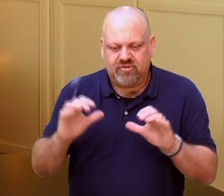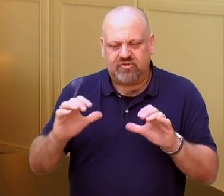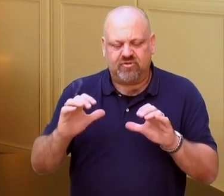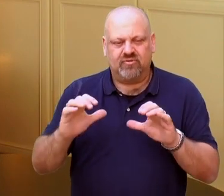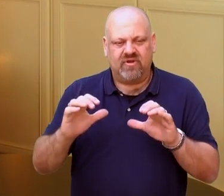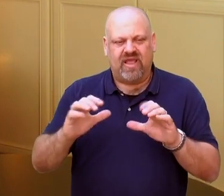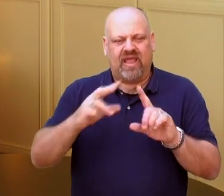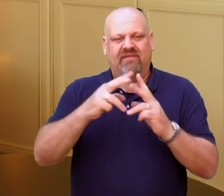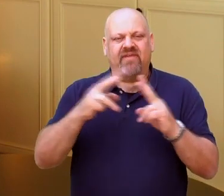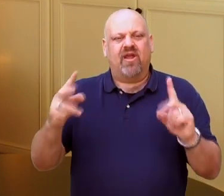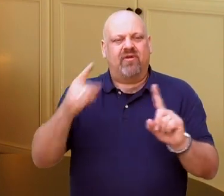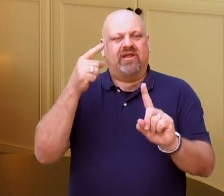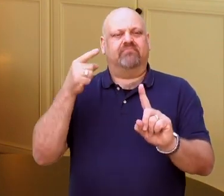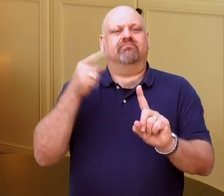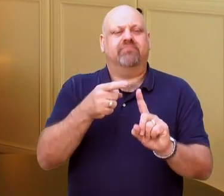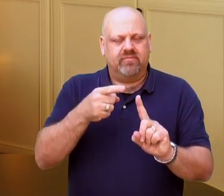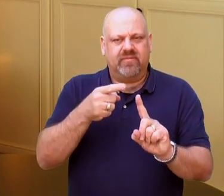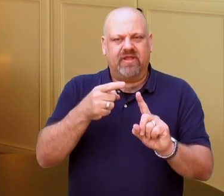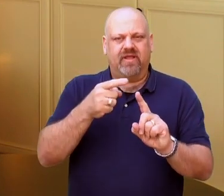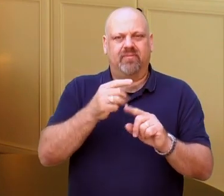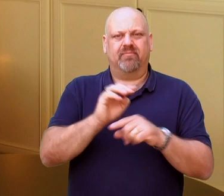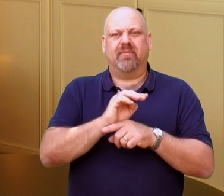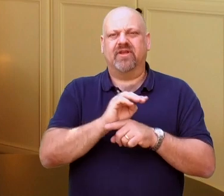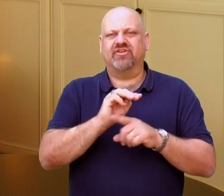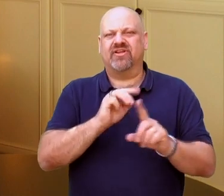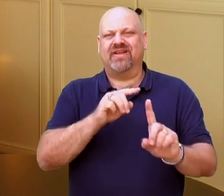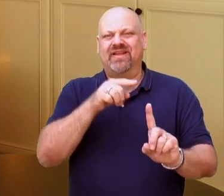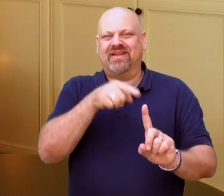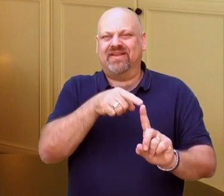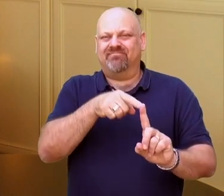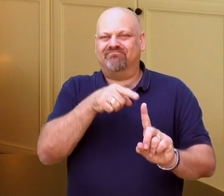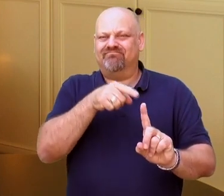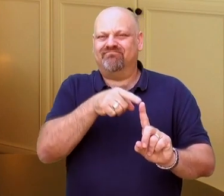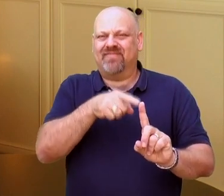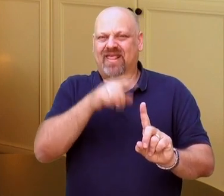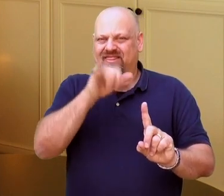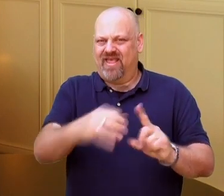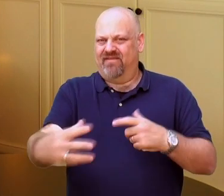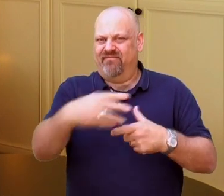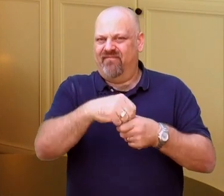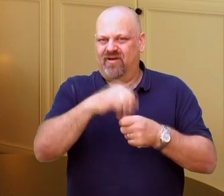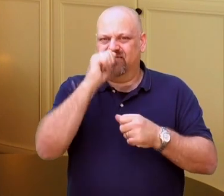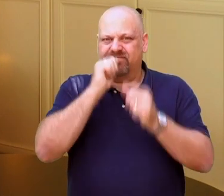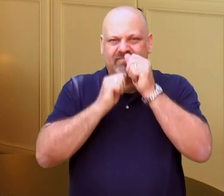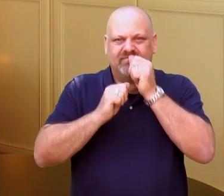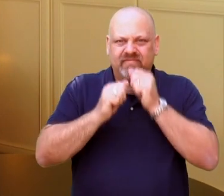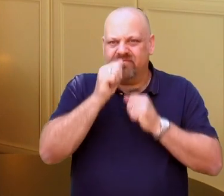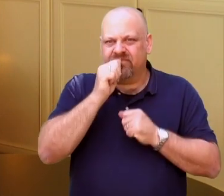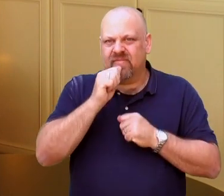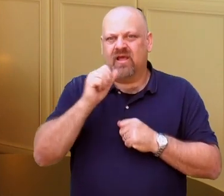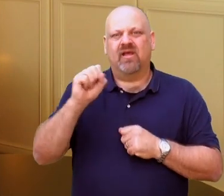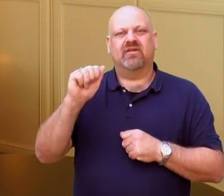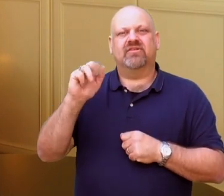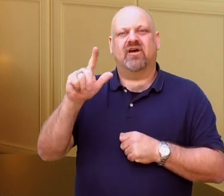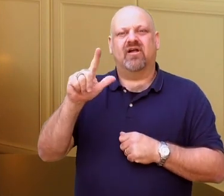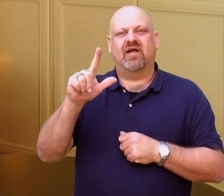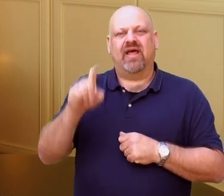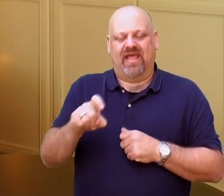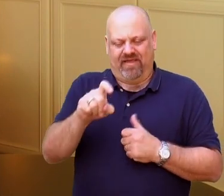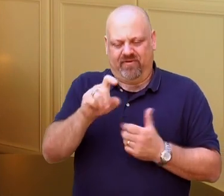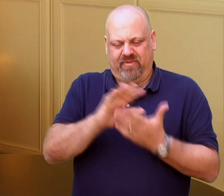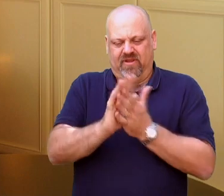accomplish a very specific mission, and that mission was going to involve suffering. But Saul would have